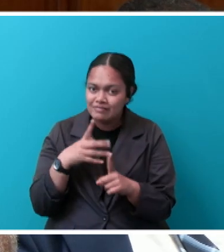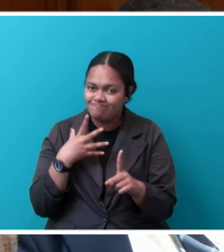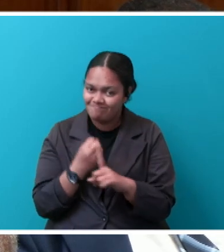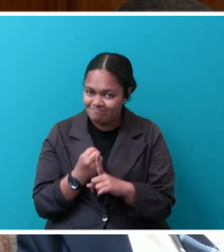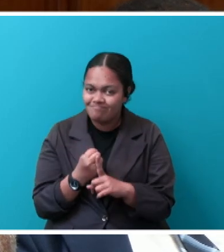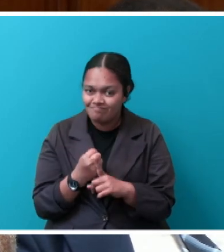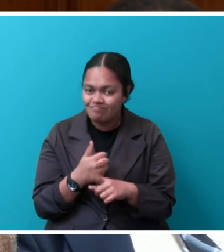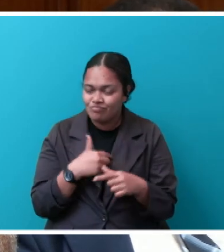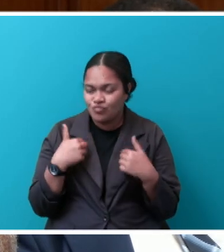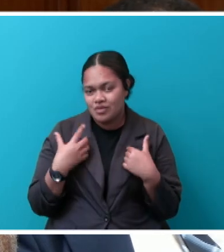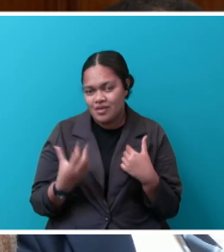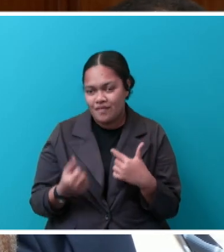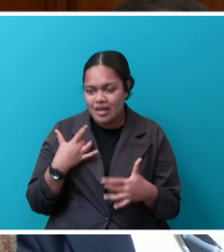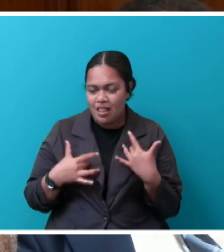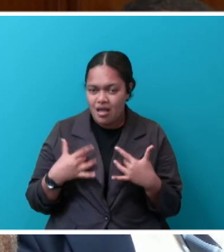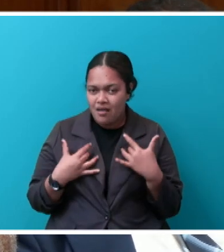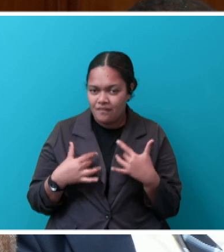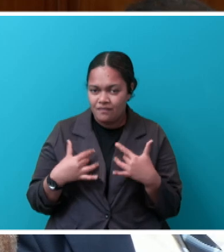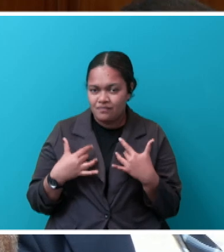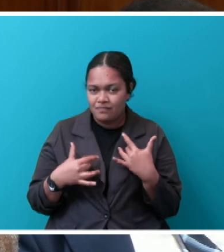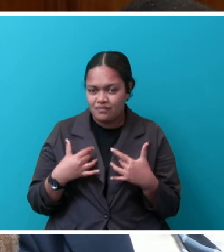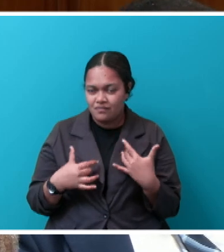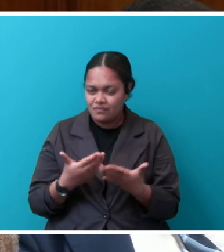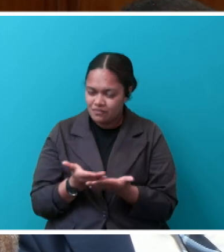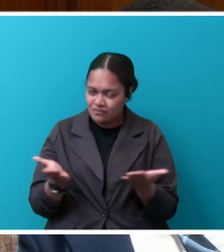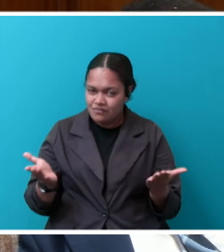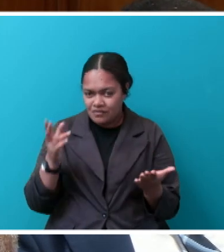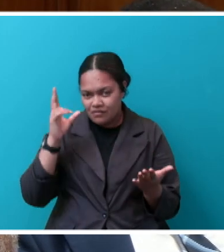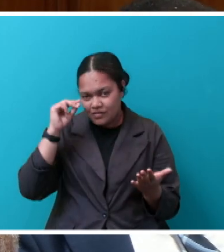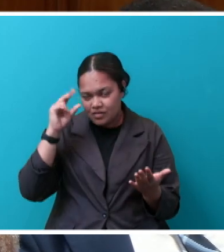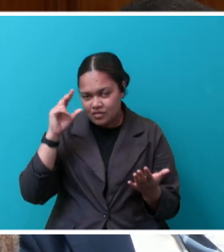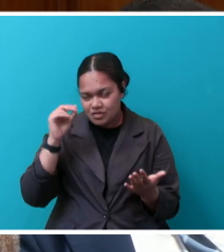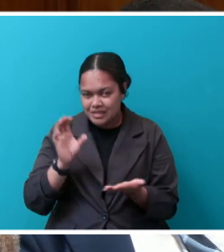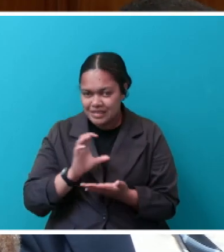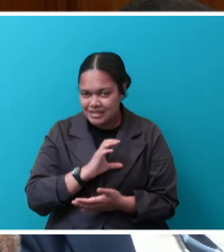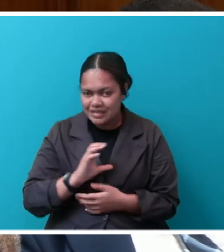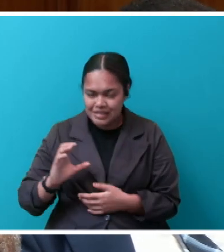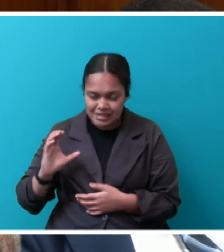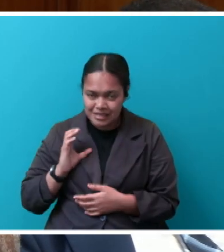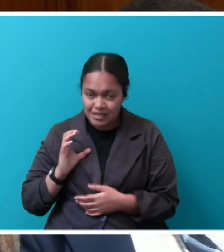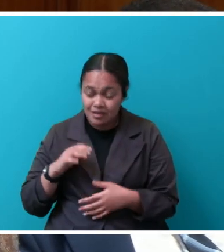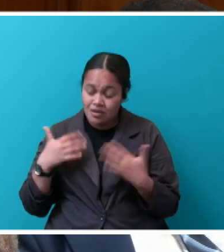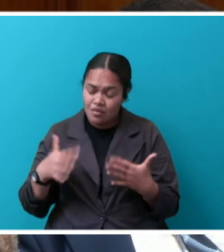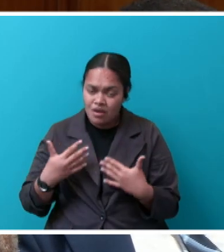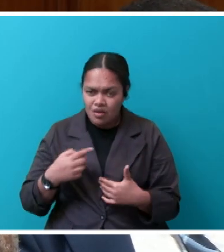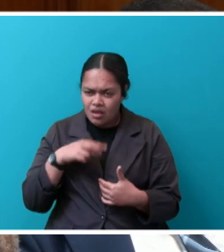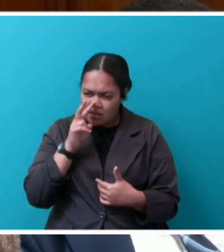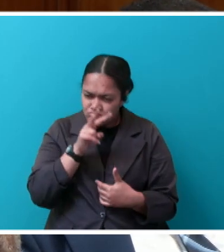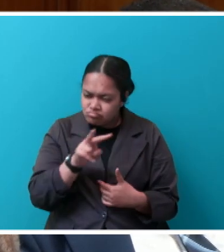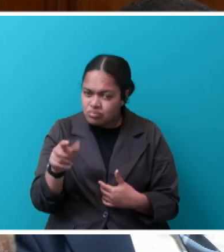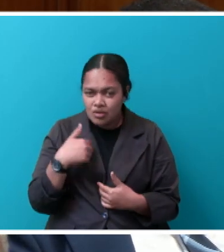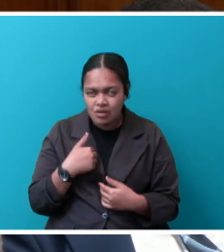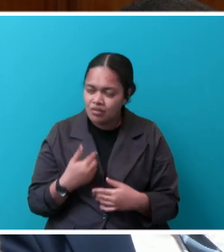are having on the lives of our fellow ordinary Fijians. It brings great satisfaction, Mr. Speaker,